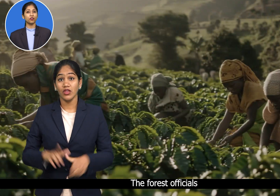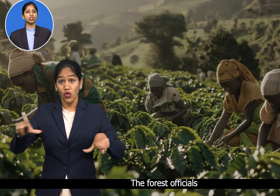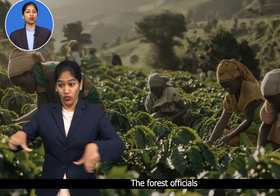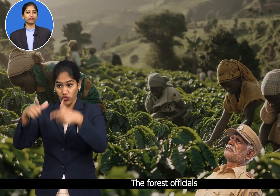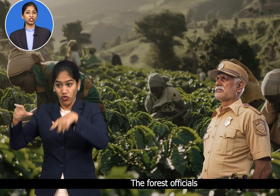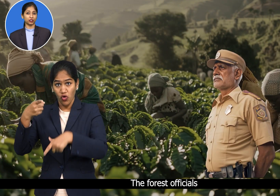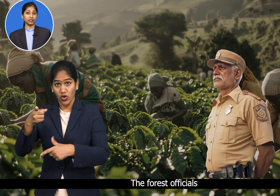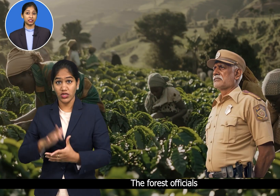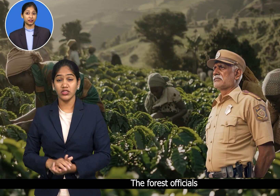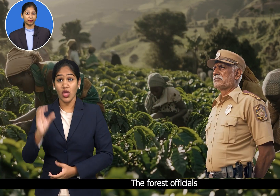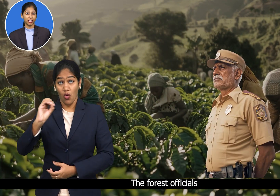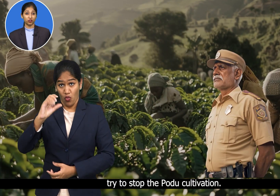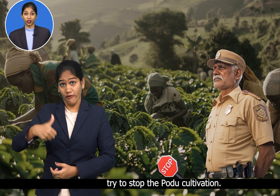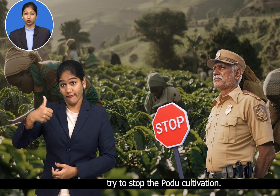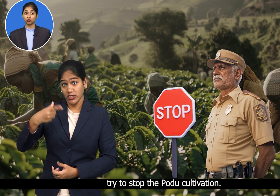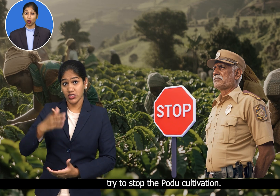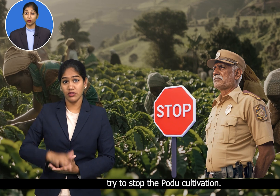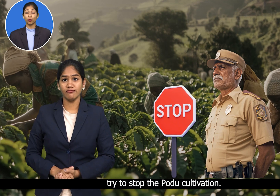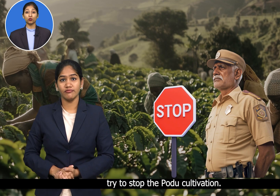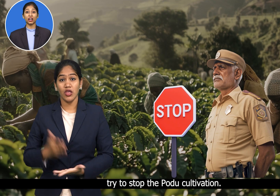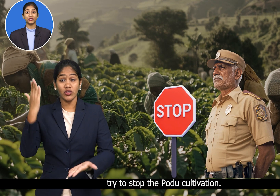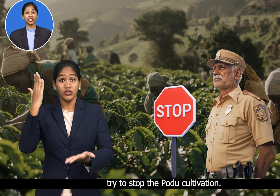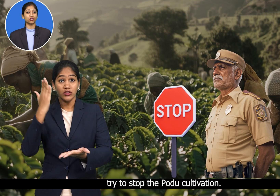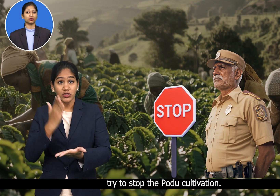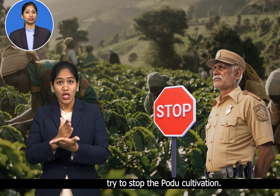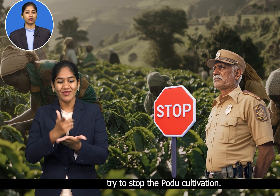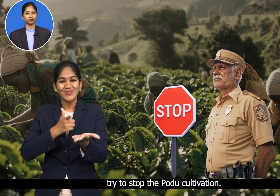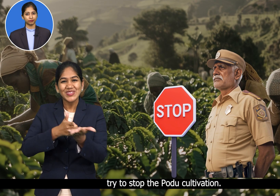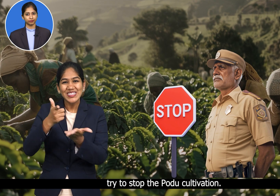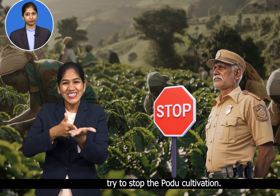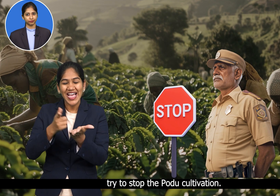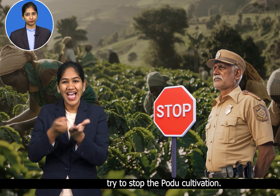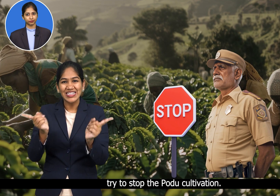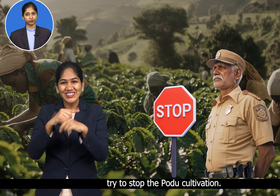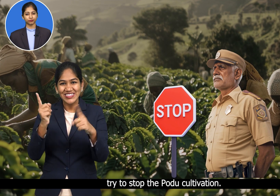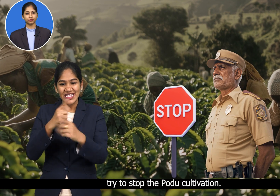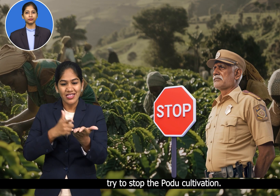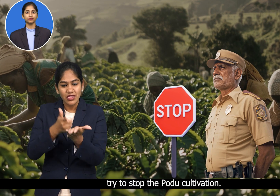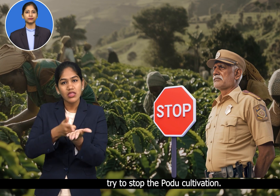The forest officials try to stop the Podu cultivation.